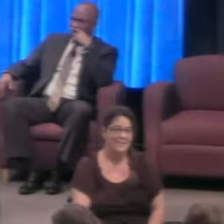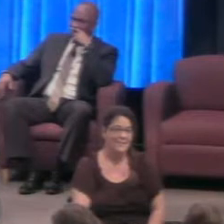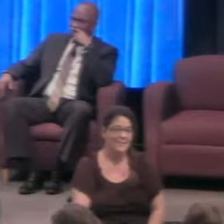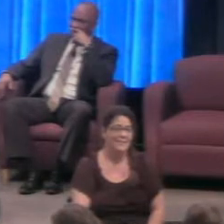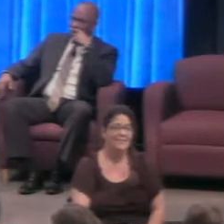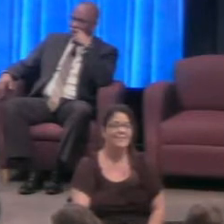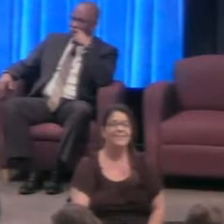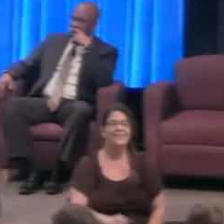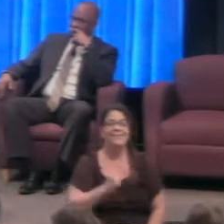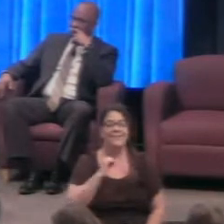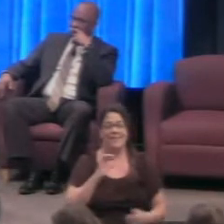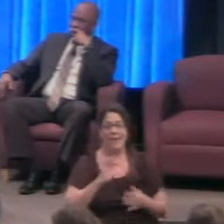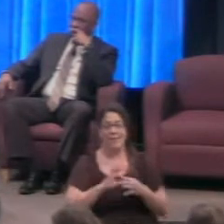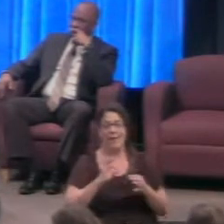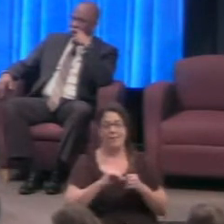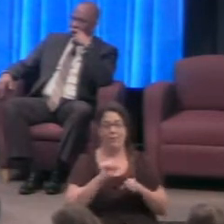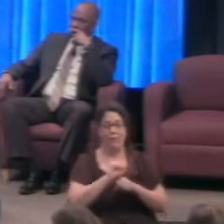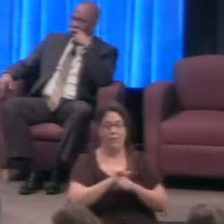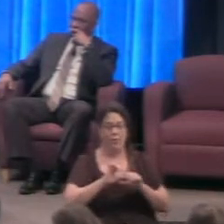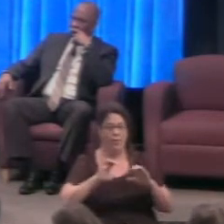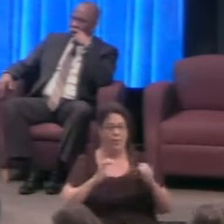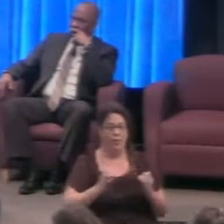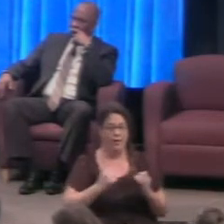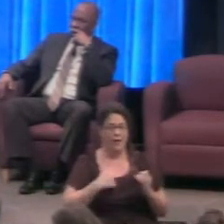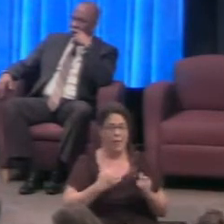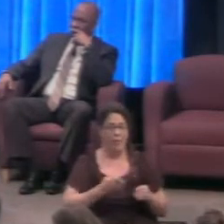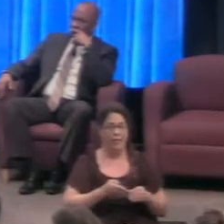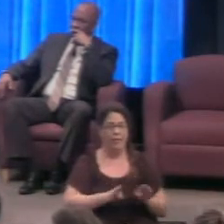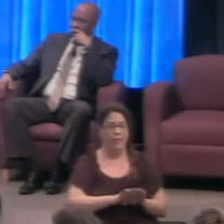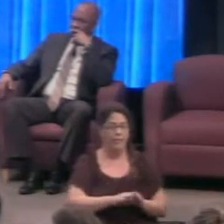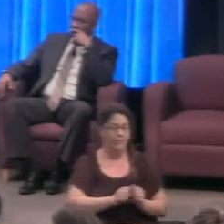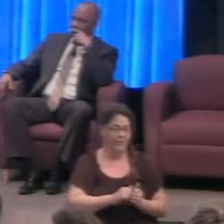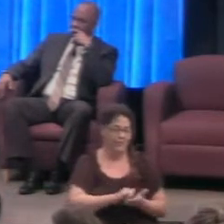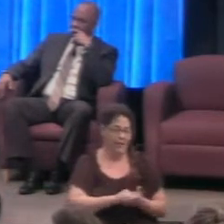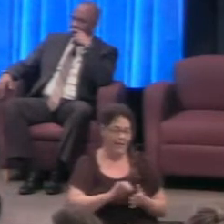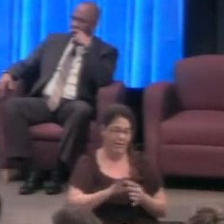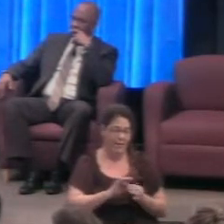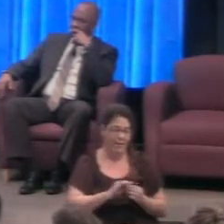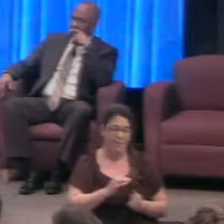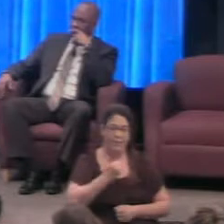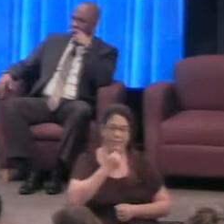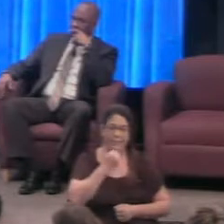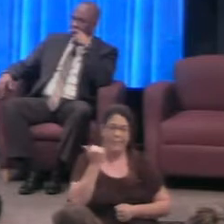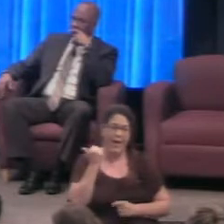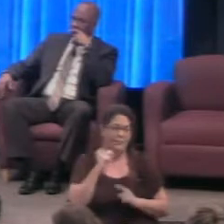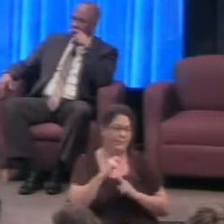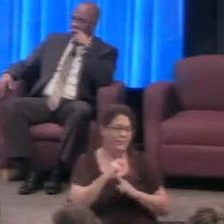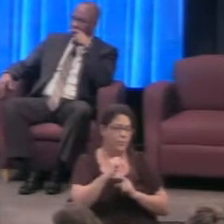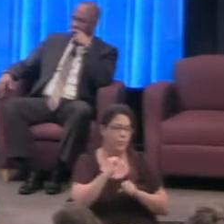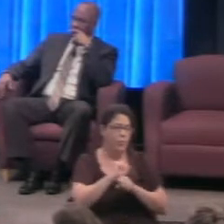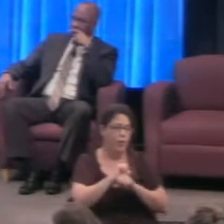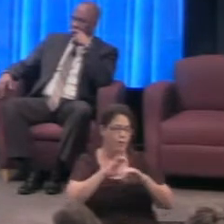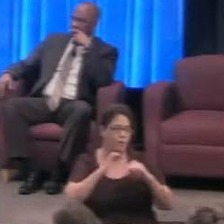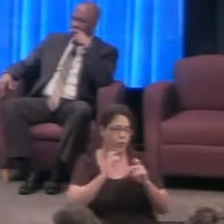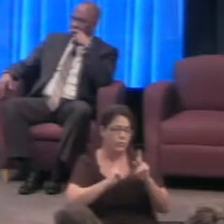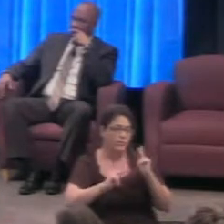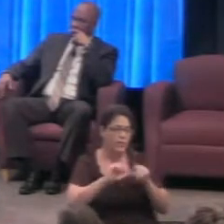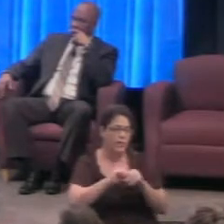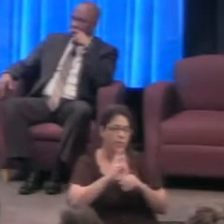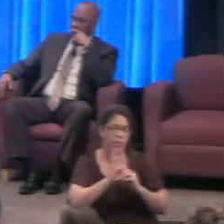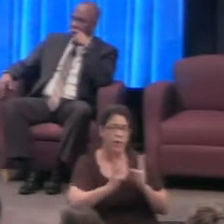I mentioned the workforce, and I'm going to conclude with that having the best workforce in the world is what has enabled